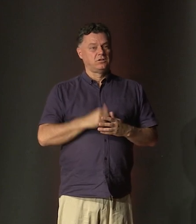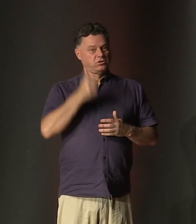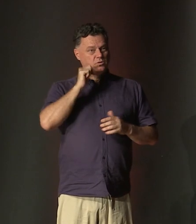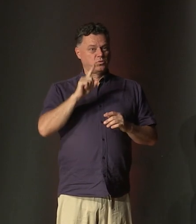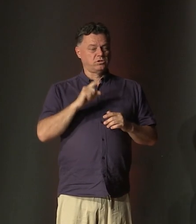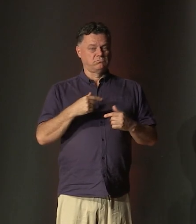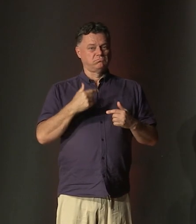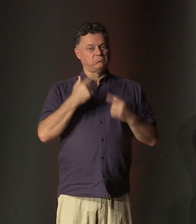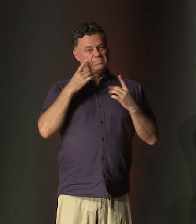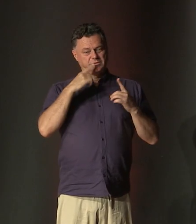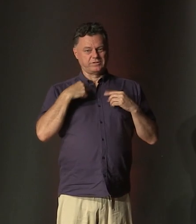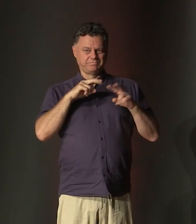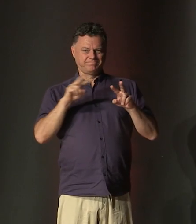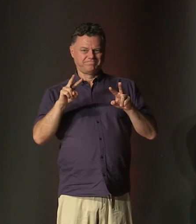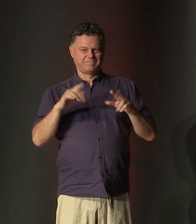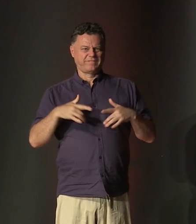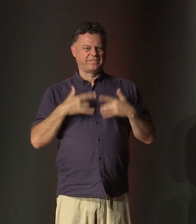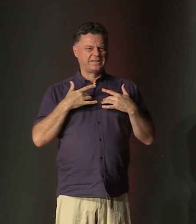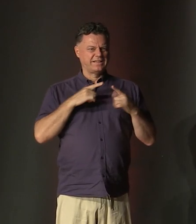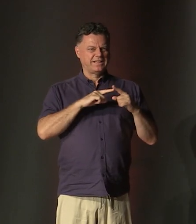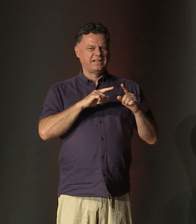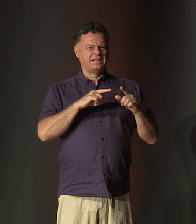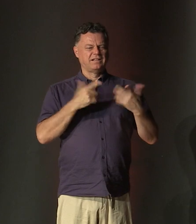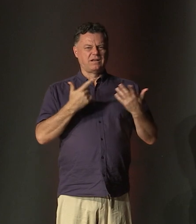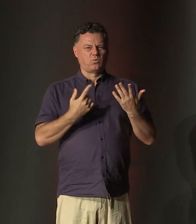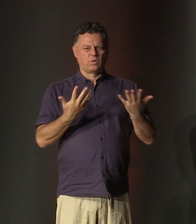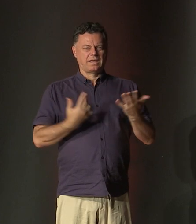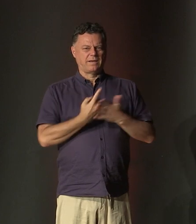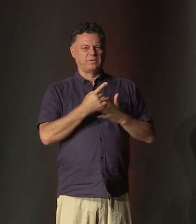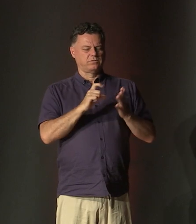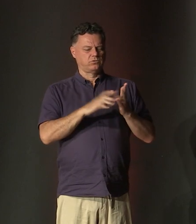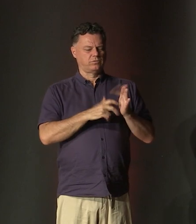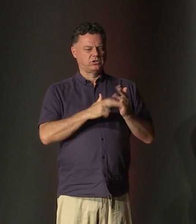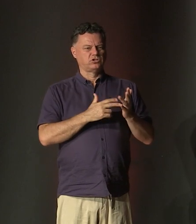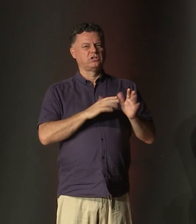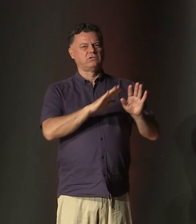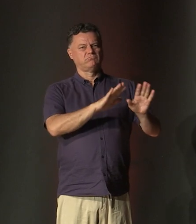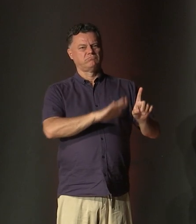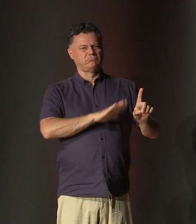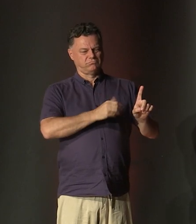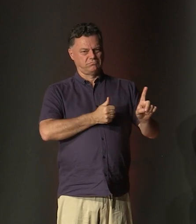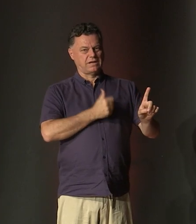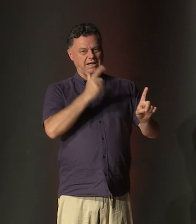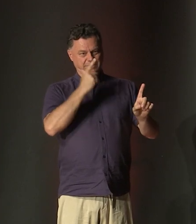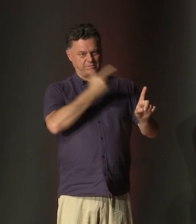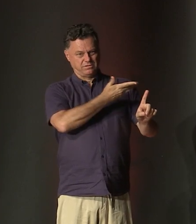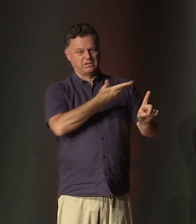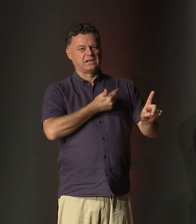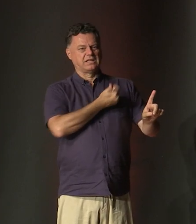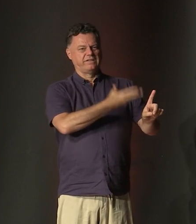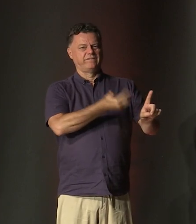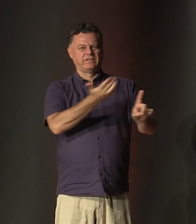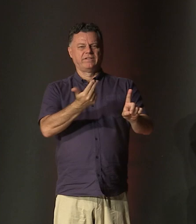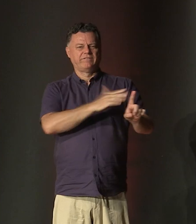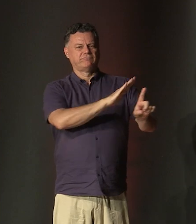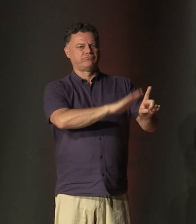others. There are two other flows, but I'll get back to those in a few minutes. And to be